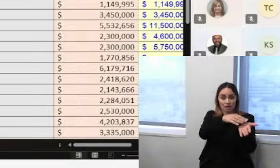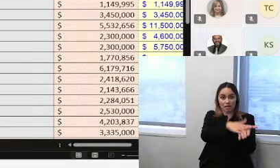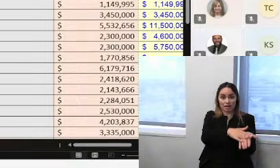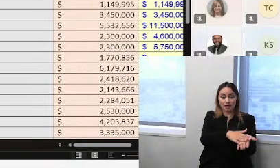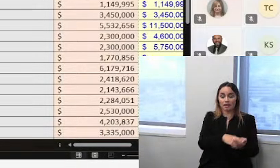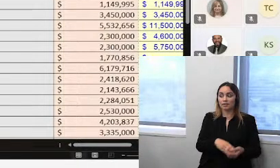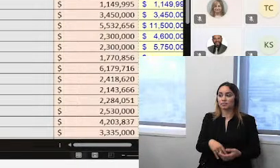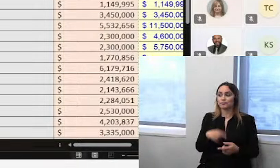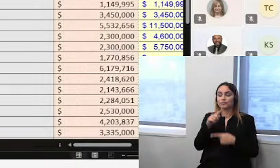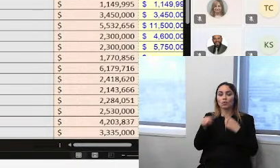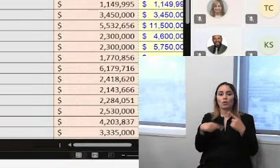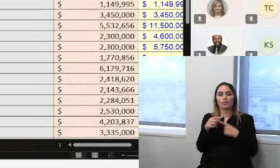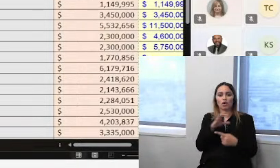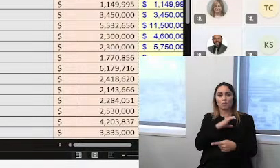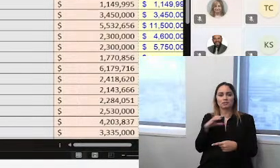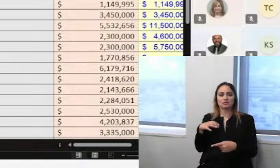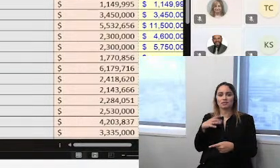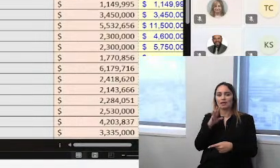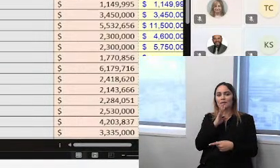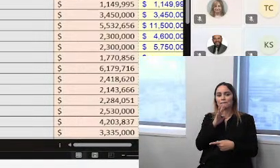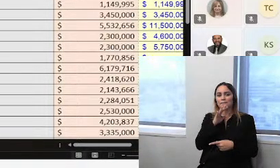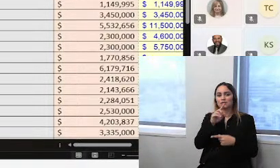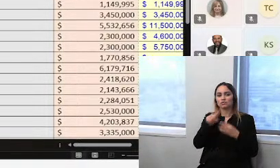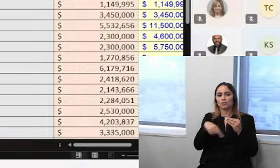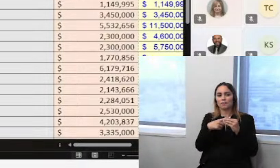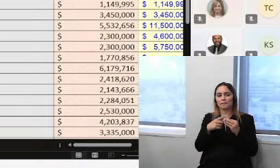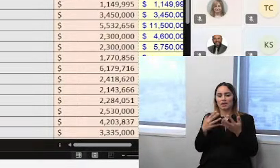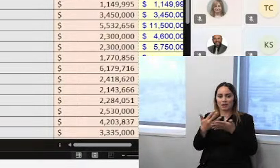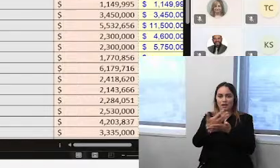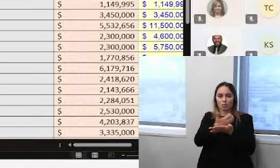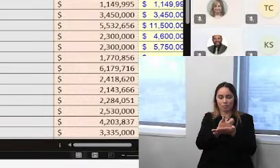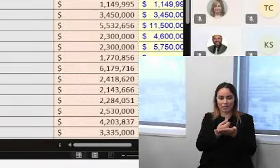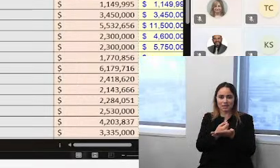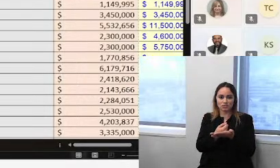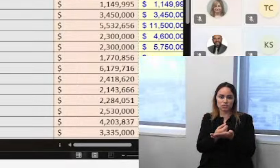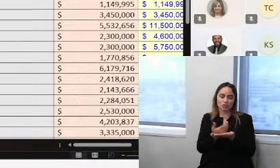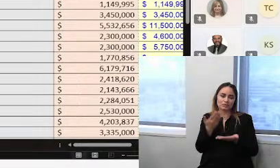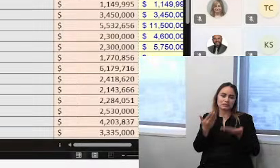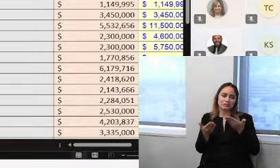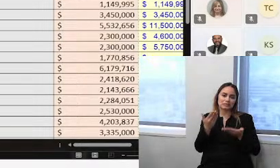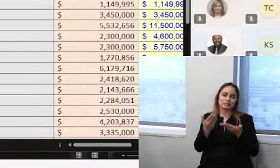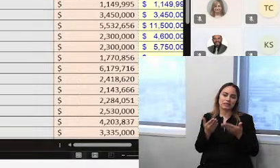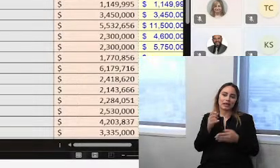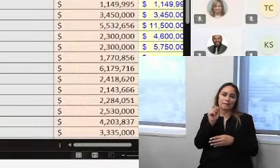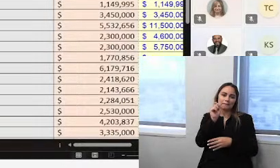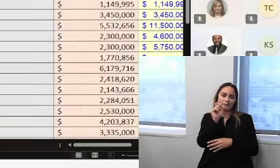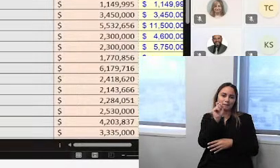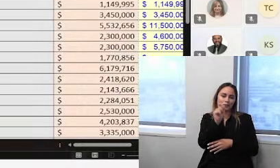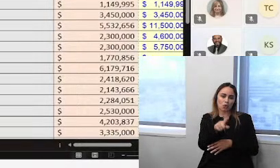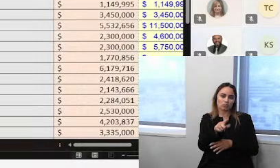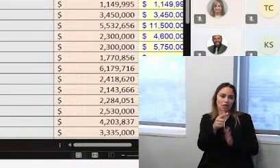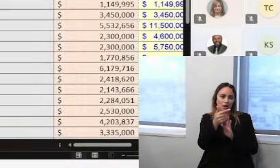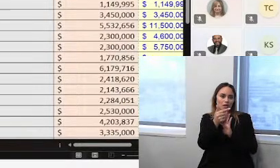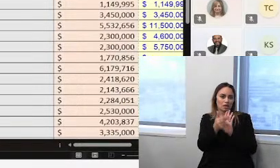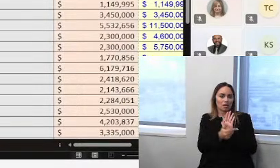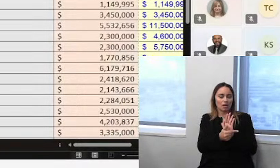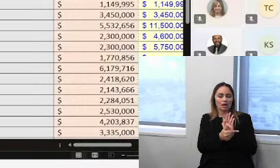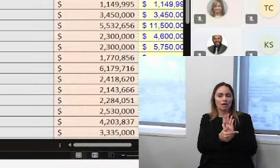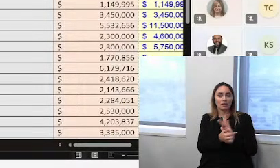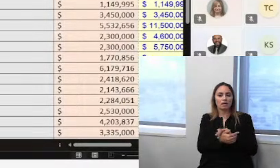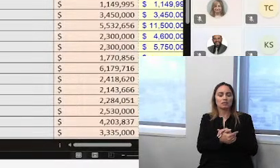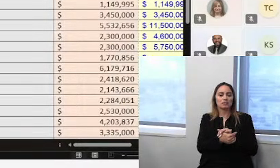recover, perhaps that's in part a legal question as to what the authority is to recover it in terms of